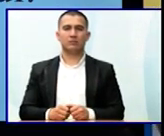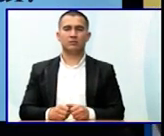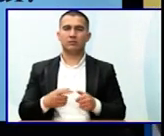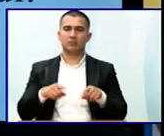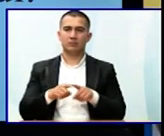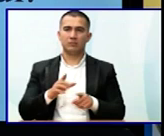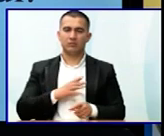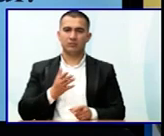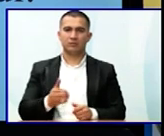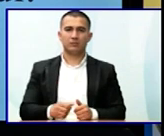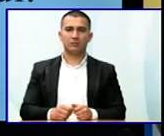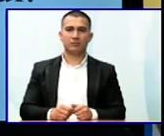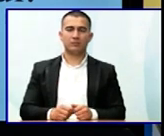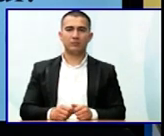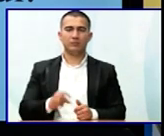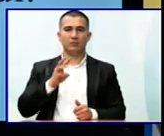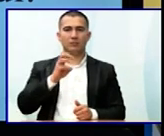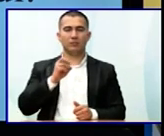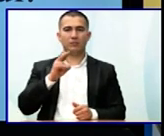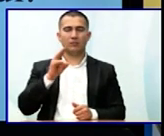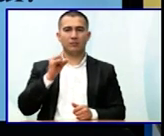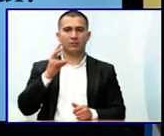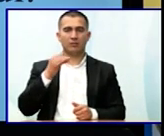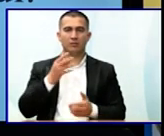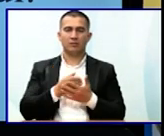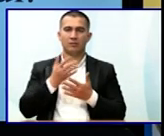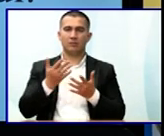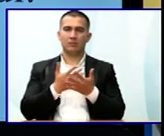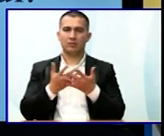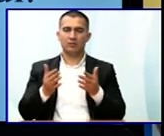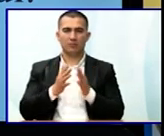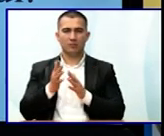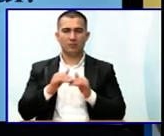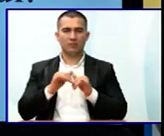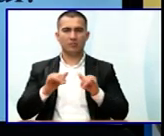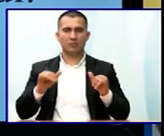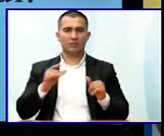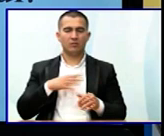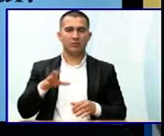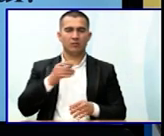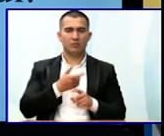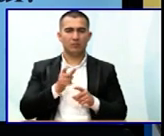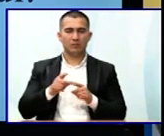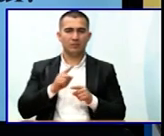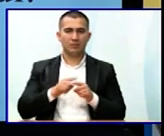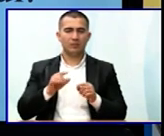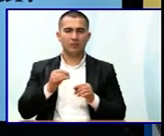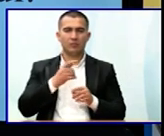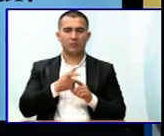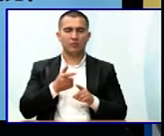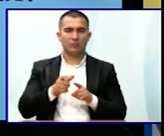Shunday qilib madaniy o'simliklarning ko'payishi uchun biz tez va yuqori hosil